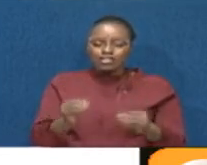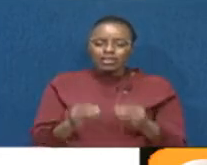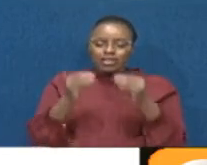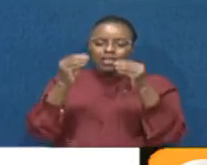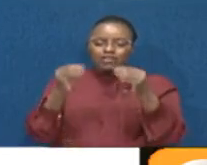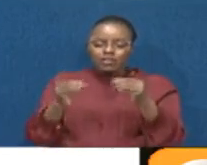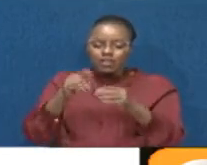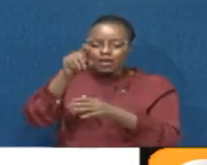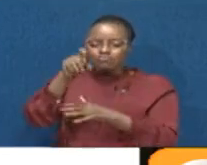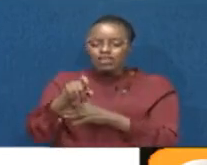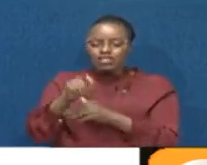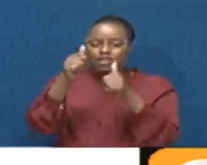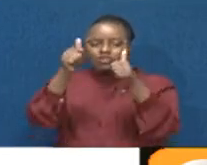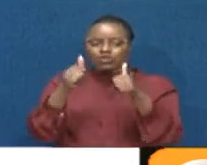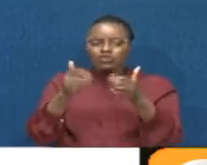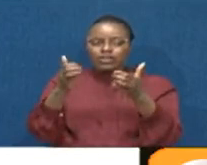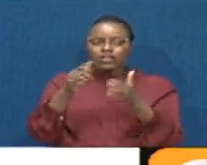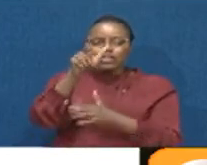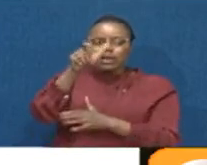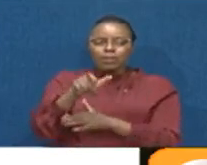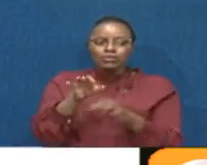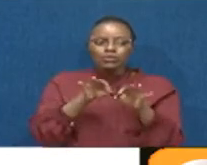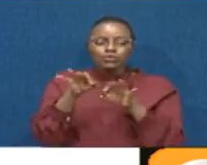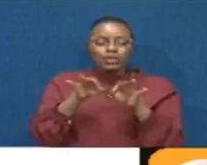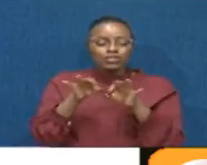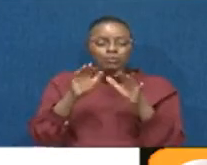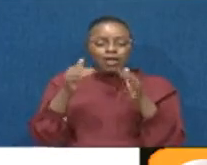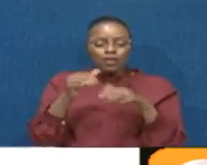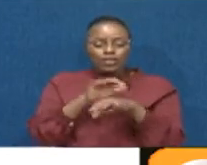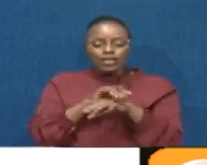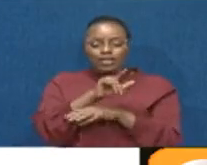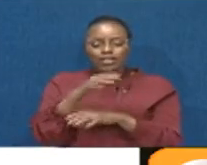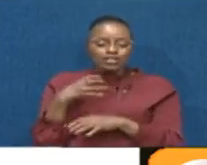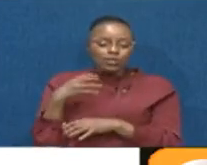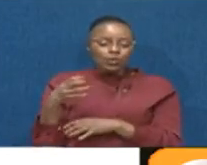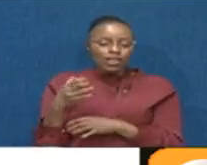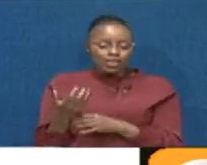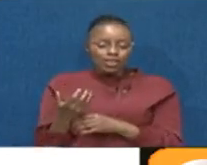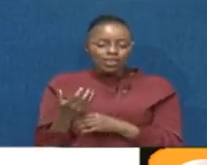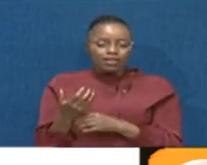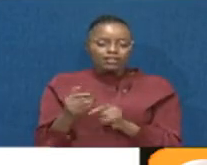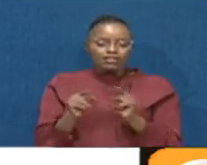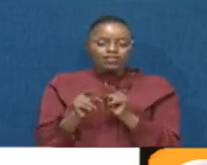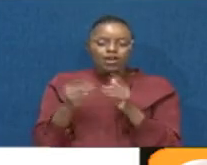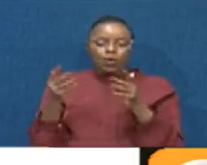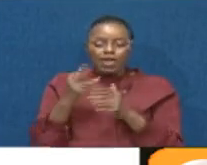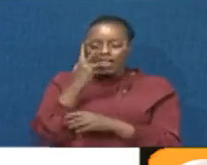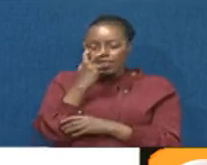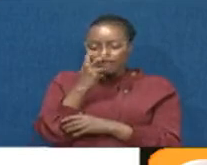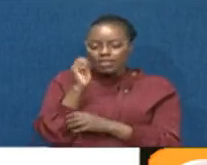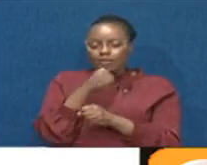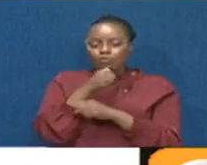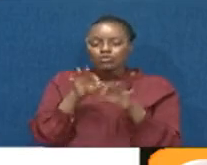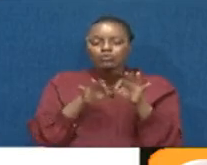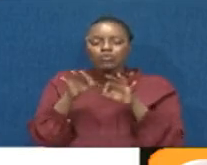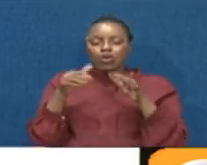a statutory notice requiring the person to explain how they acquired the wealth in question. Where the suspect is unable